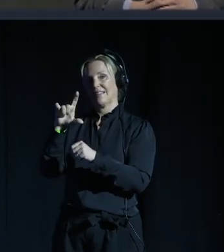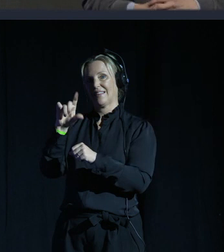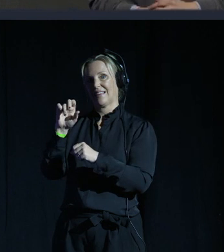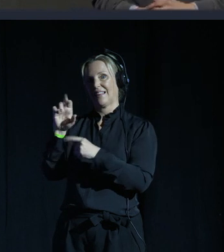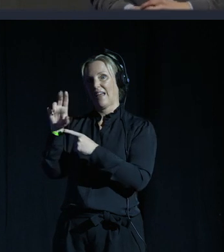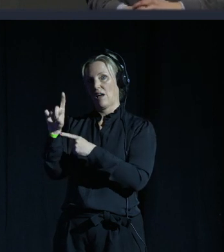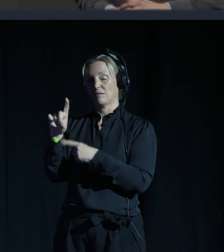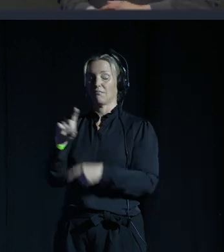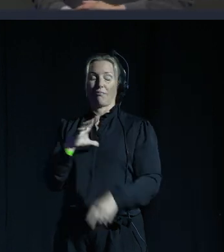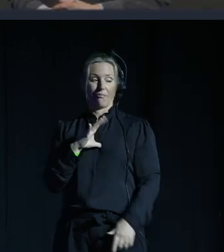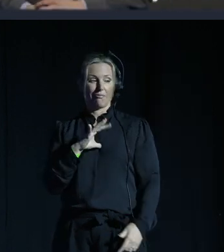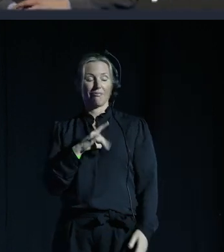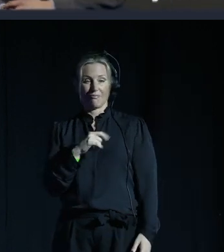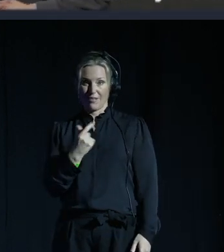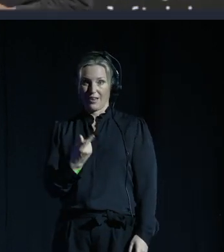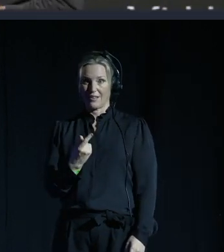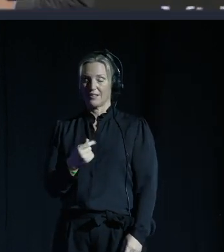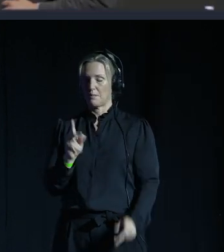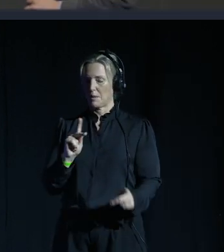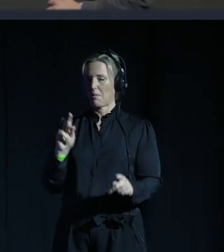Not too shabby.